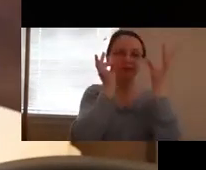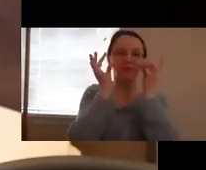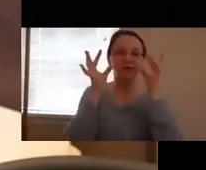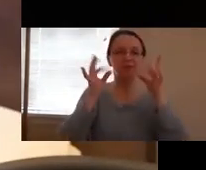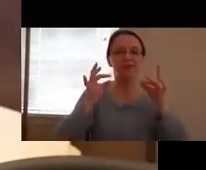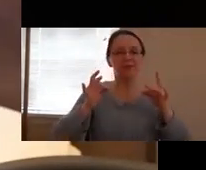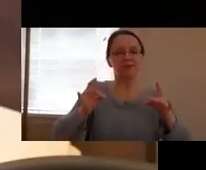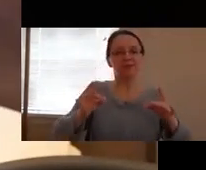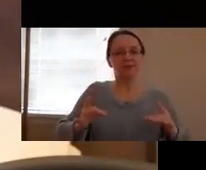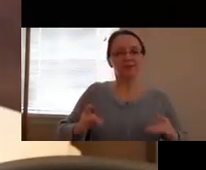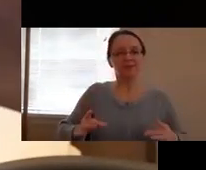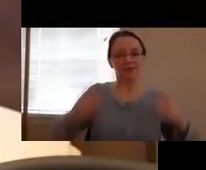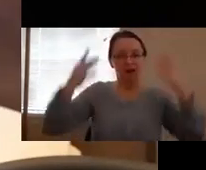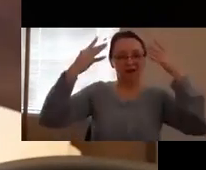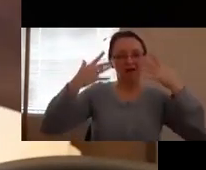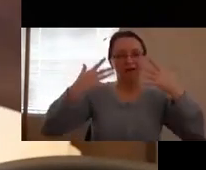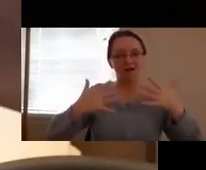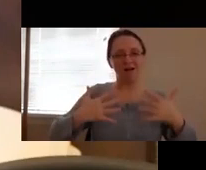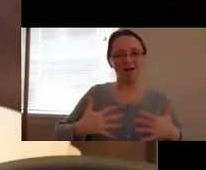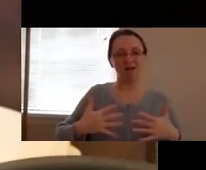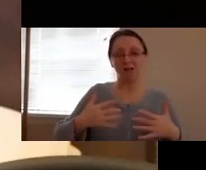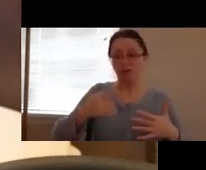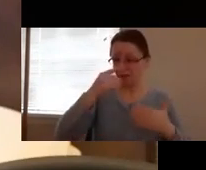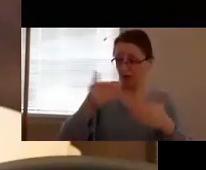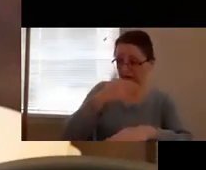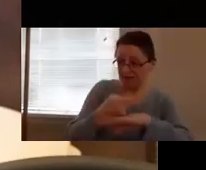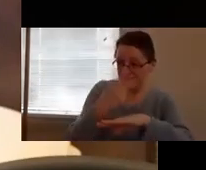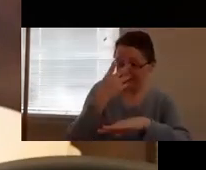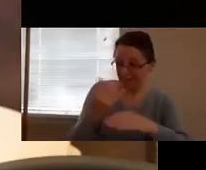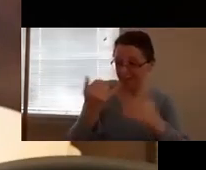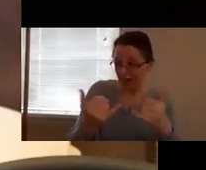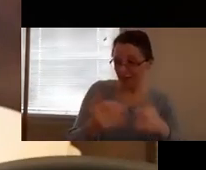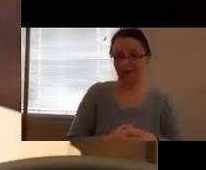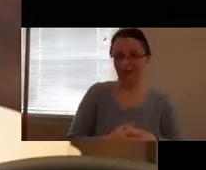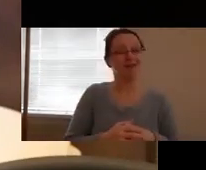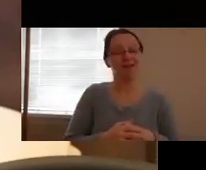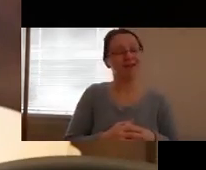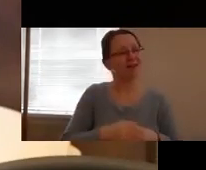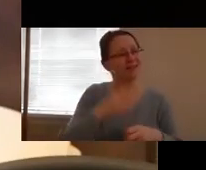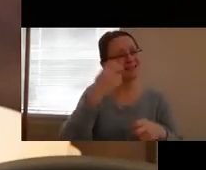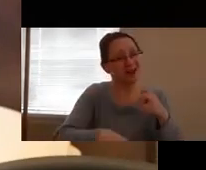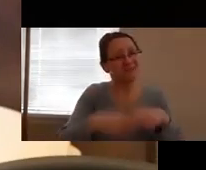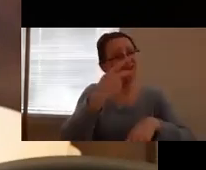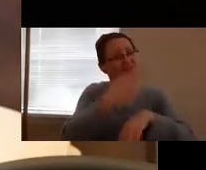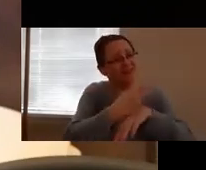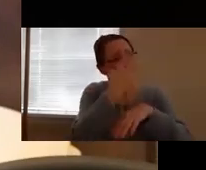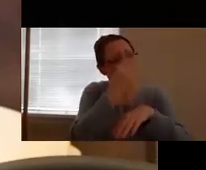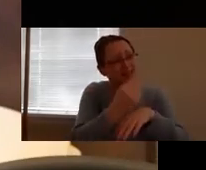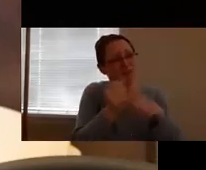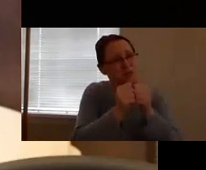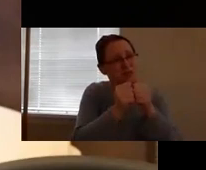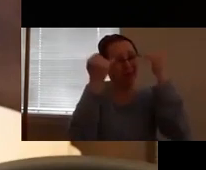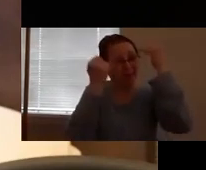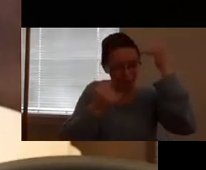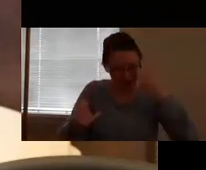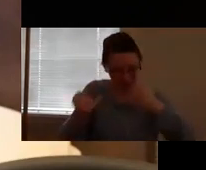body and his head and asked him to sleep like this. This is very difficult to do. I mean, I don't know how many of you guys have